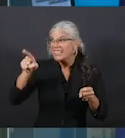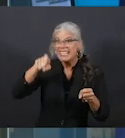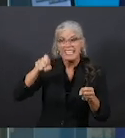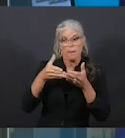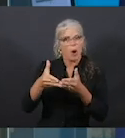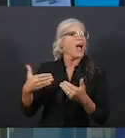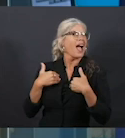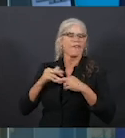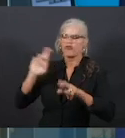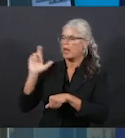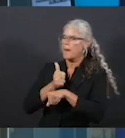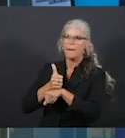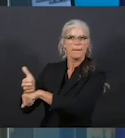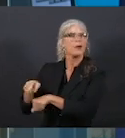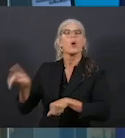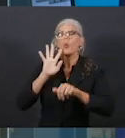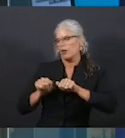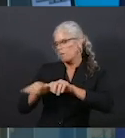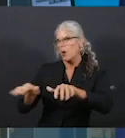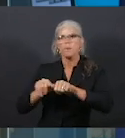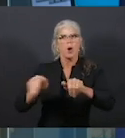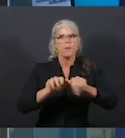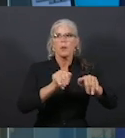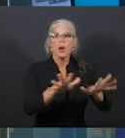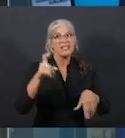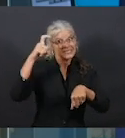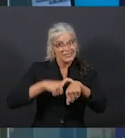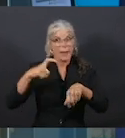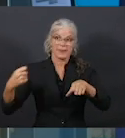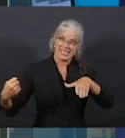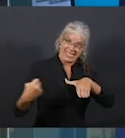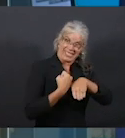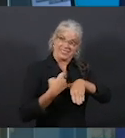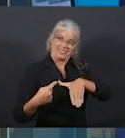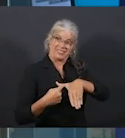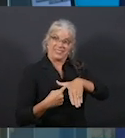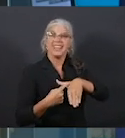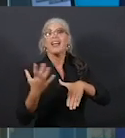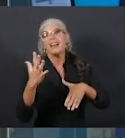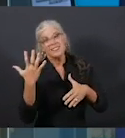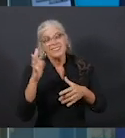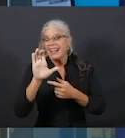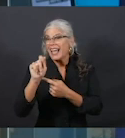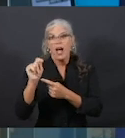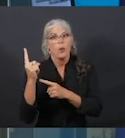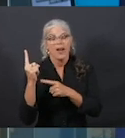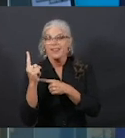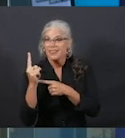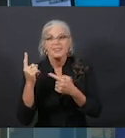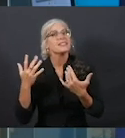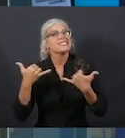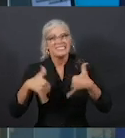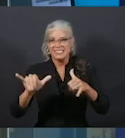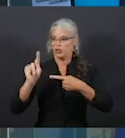be power outages. If this hits here, particularly even as a Category 1 hurricane, and it's a tropical